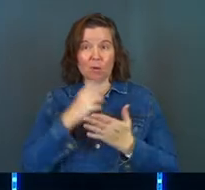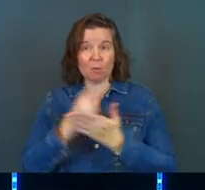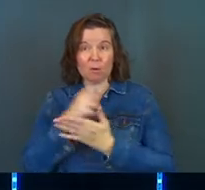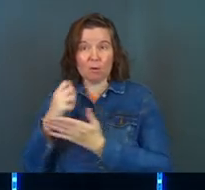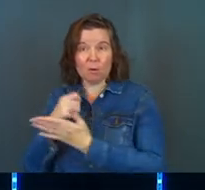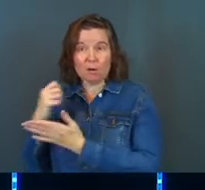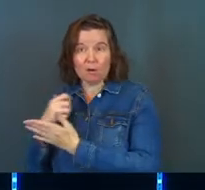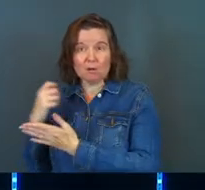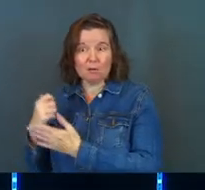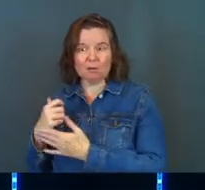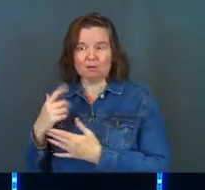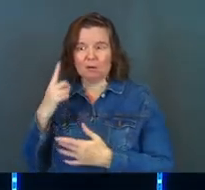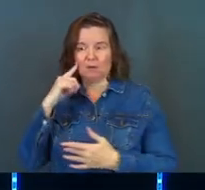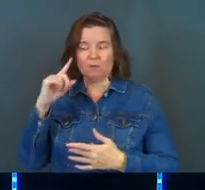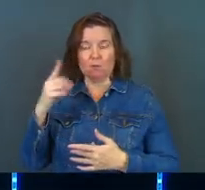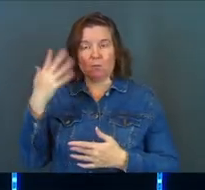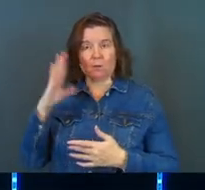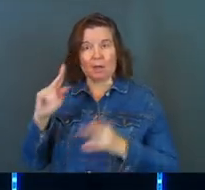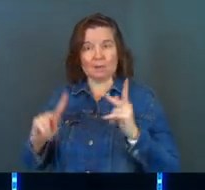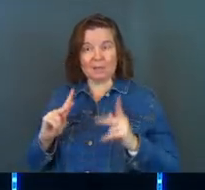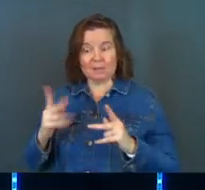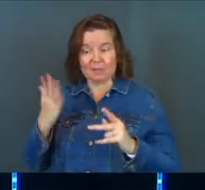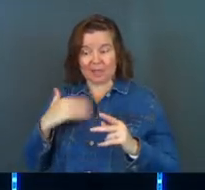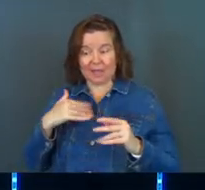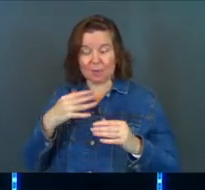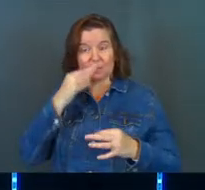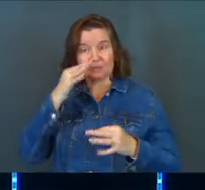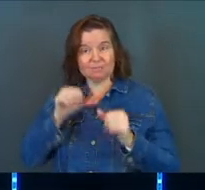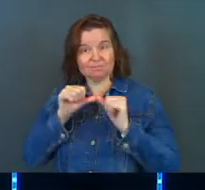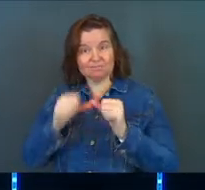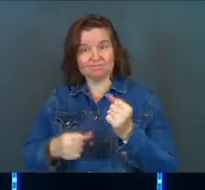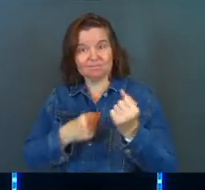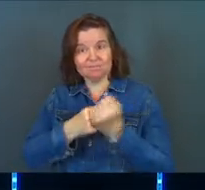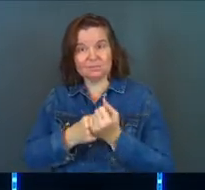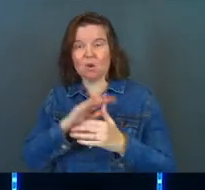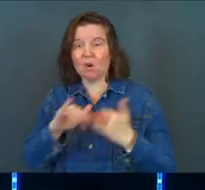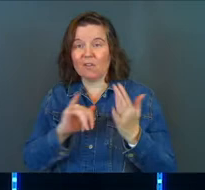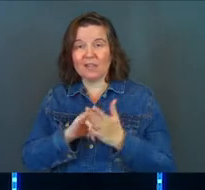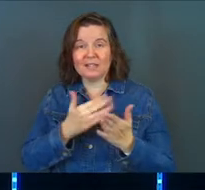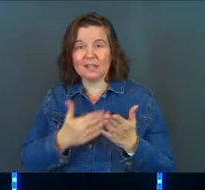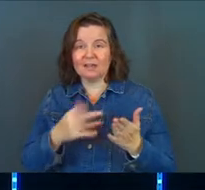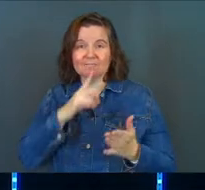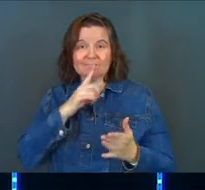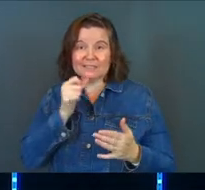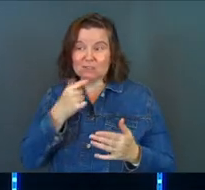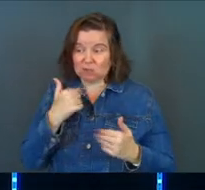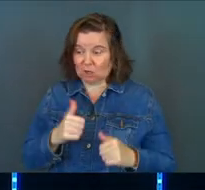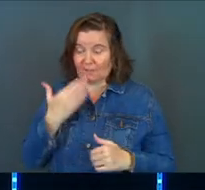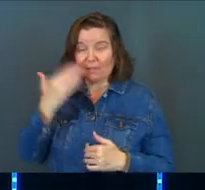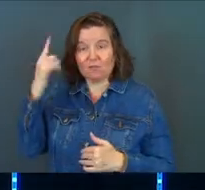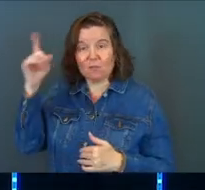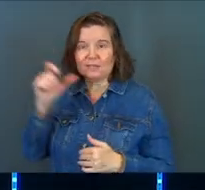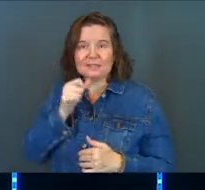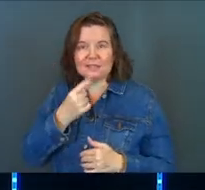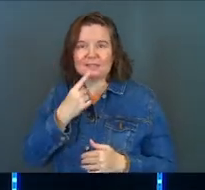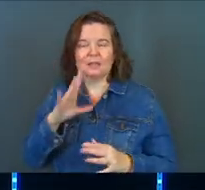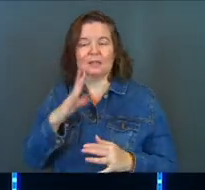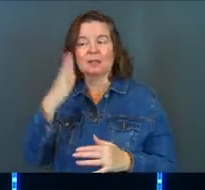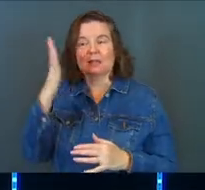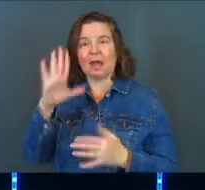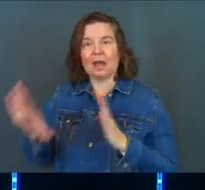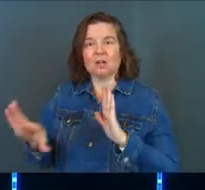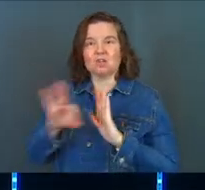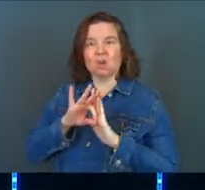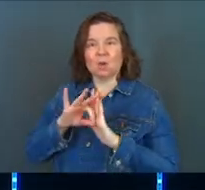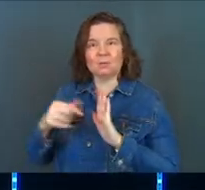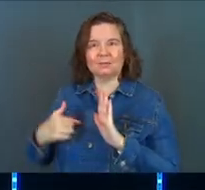fought and won on behalf of God's people, that God was faithful to him in, all that stuff he could have thanked him for, he doesn't. He says, God